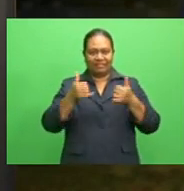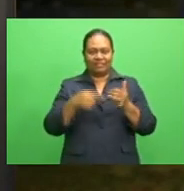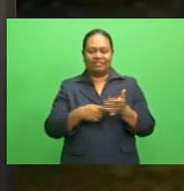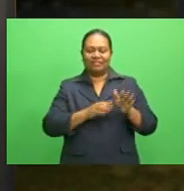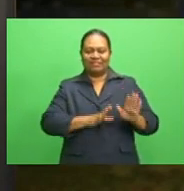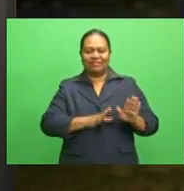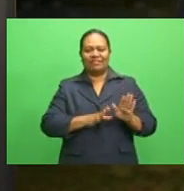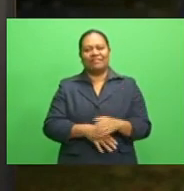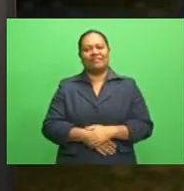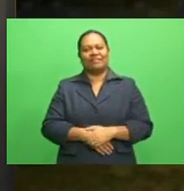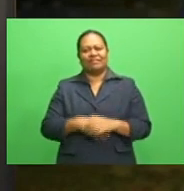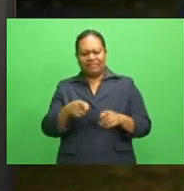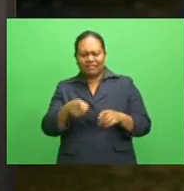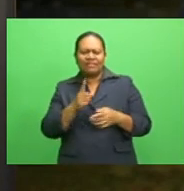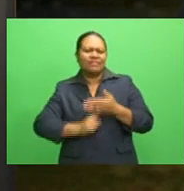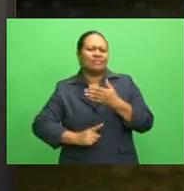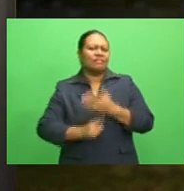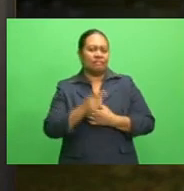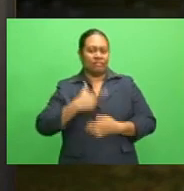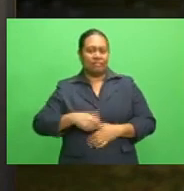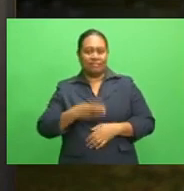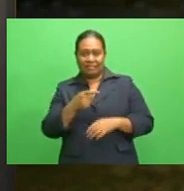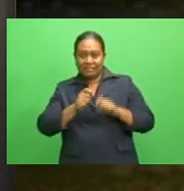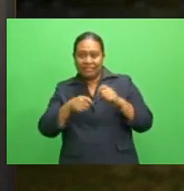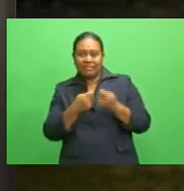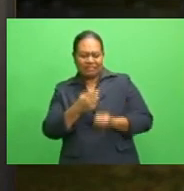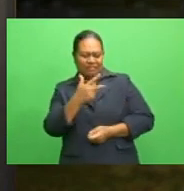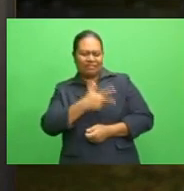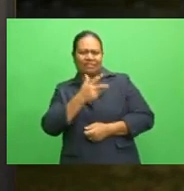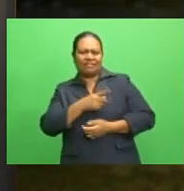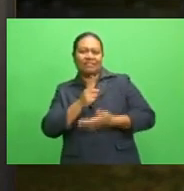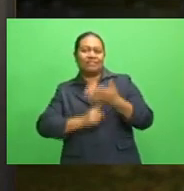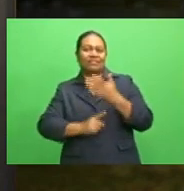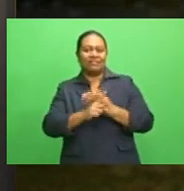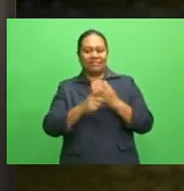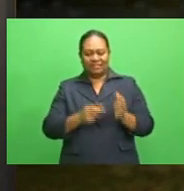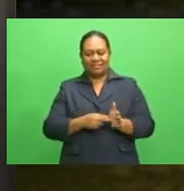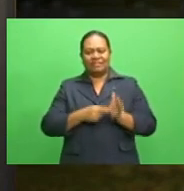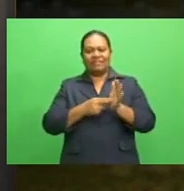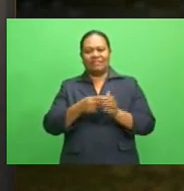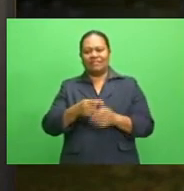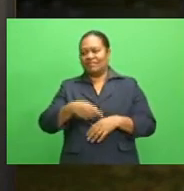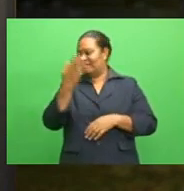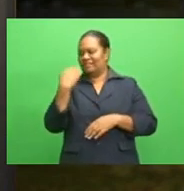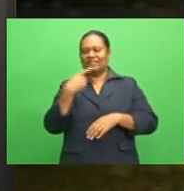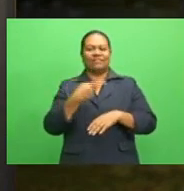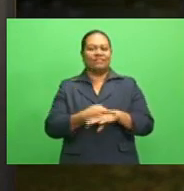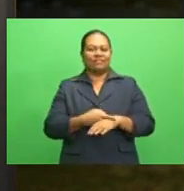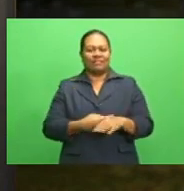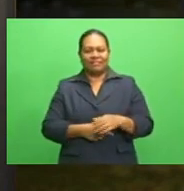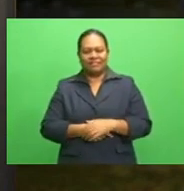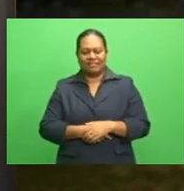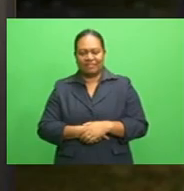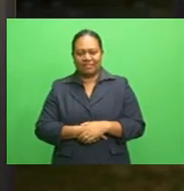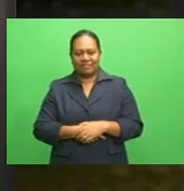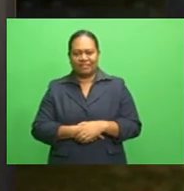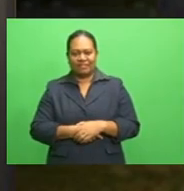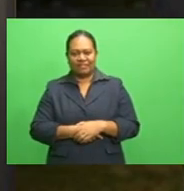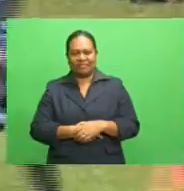Tailevu. This following injuries sustained in last week's match against Nandi at Prince Charles Park. Tale Materakula